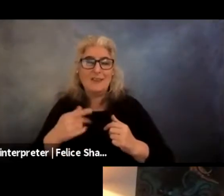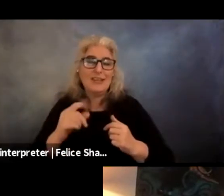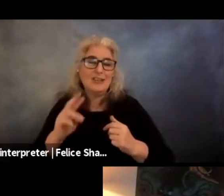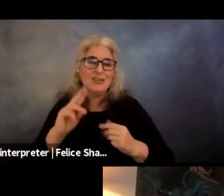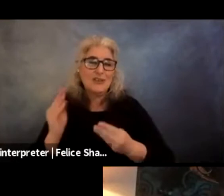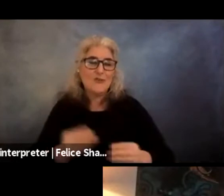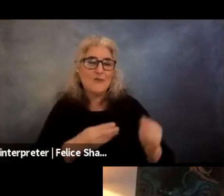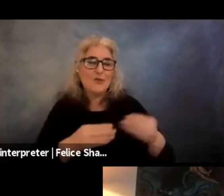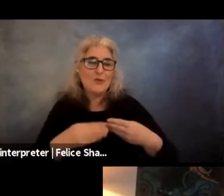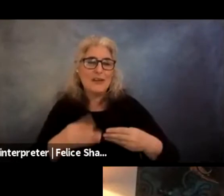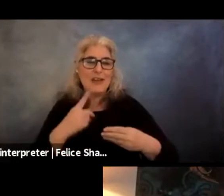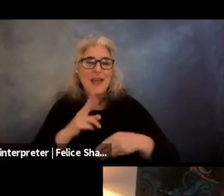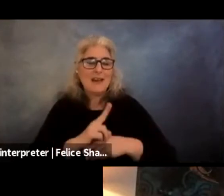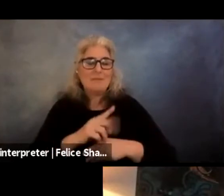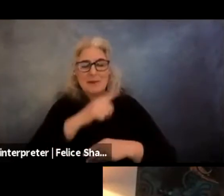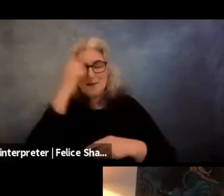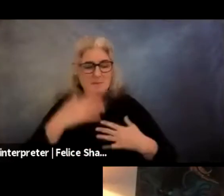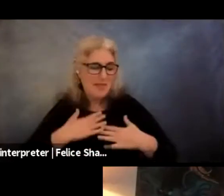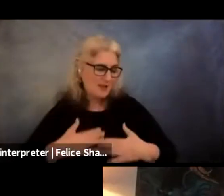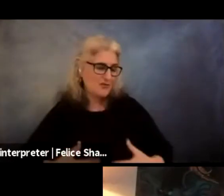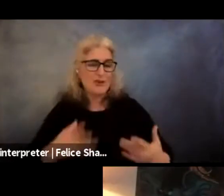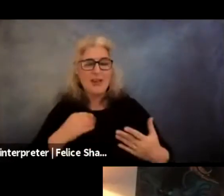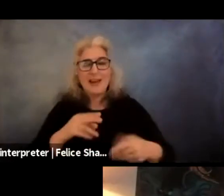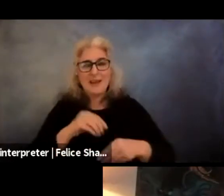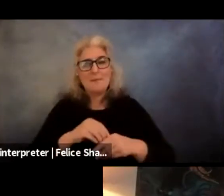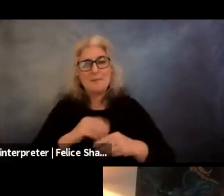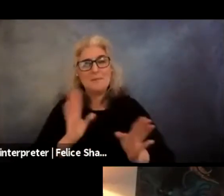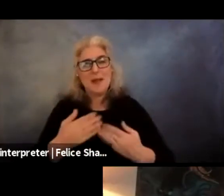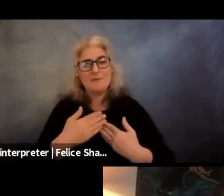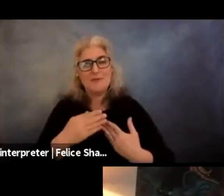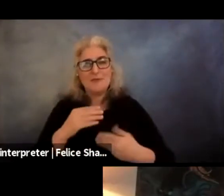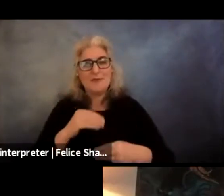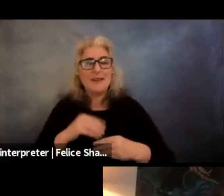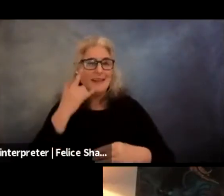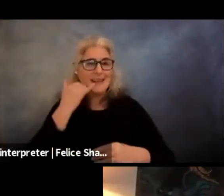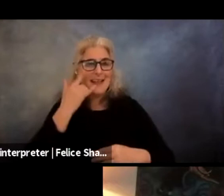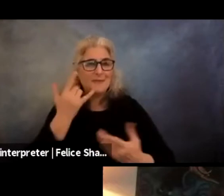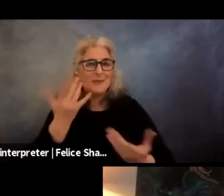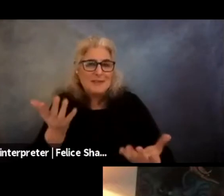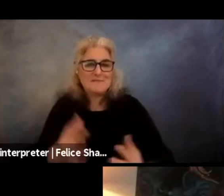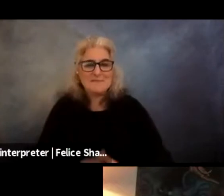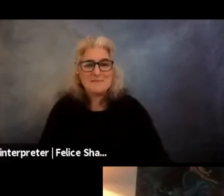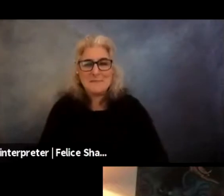a black shirt, and I'm in my room in California, Stevenson Ranch.